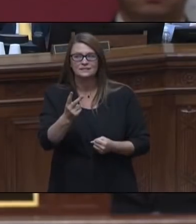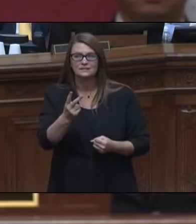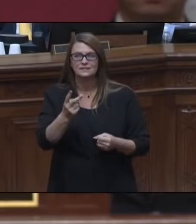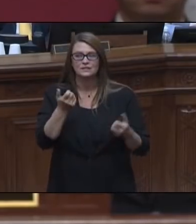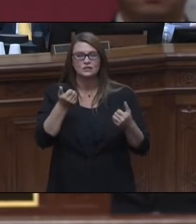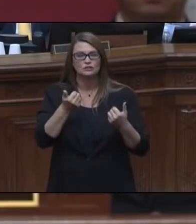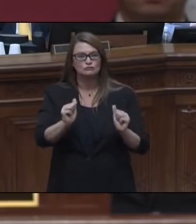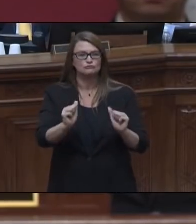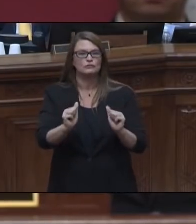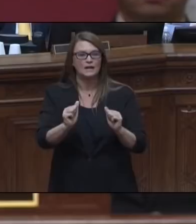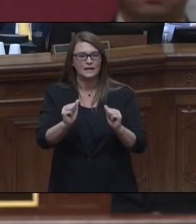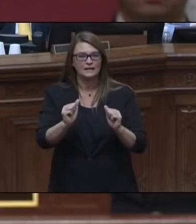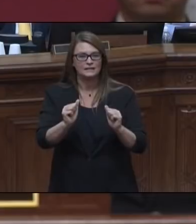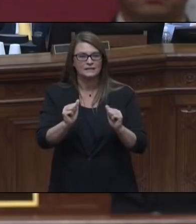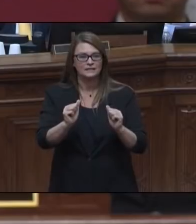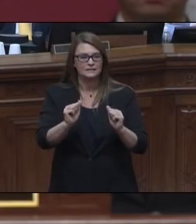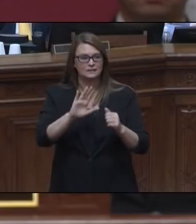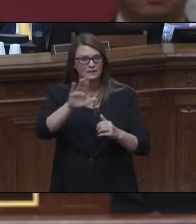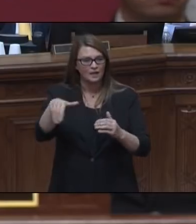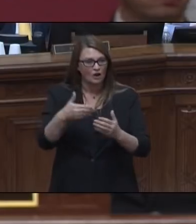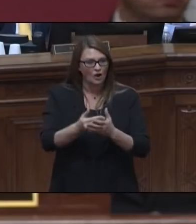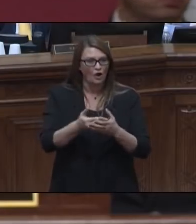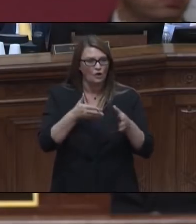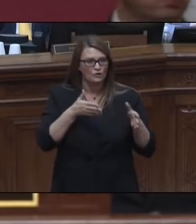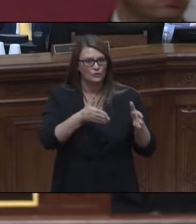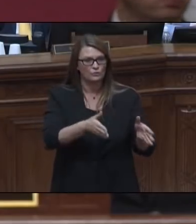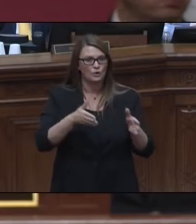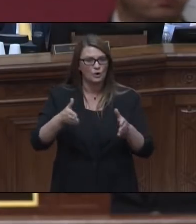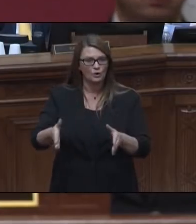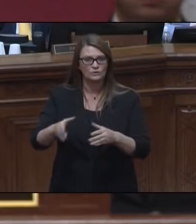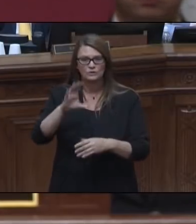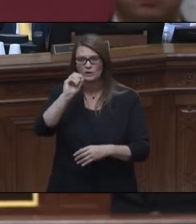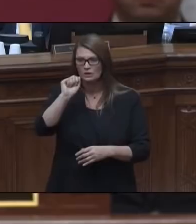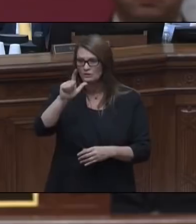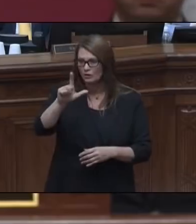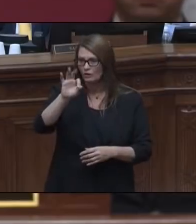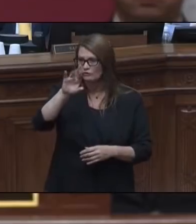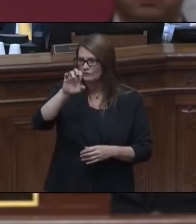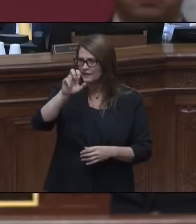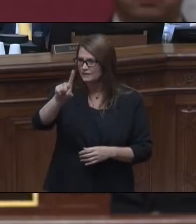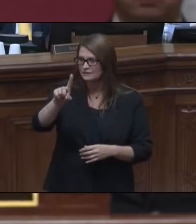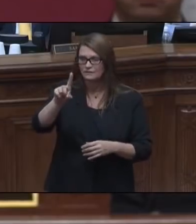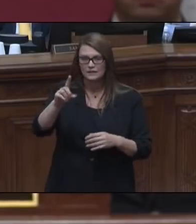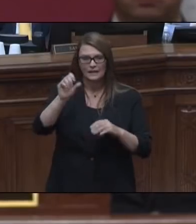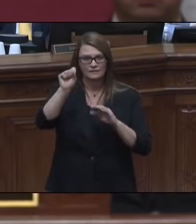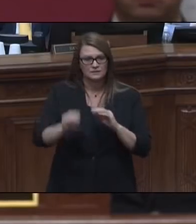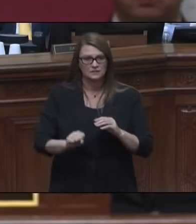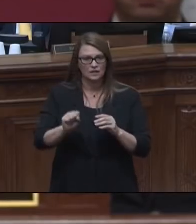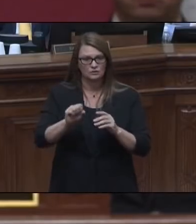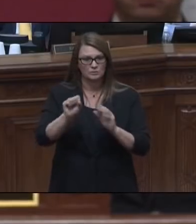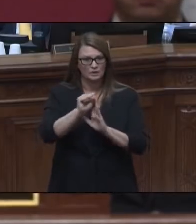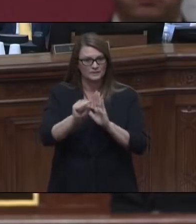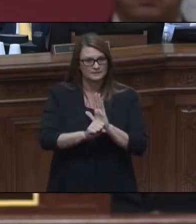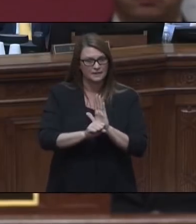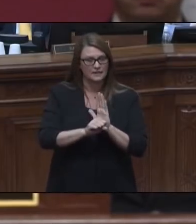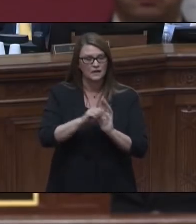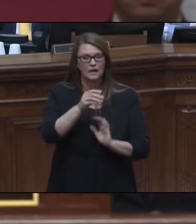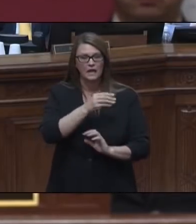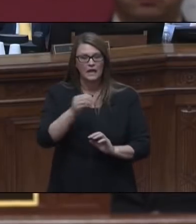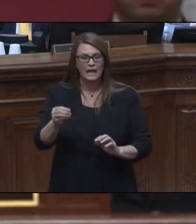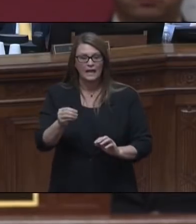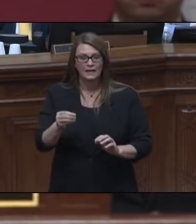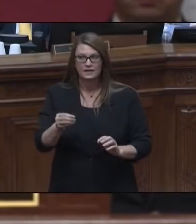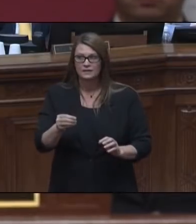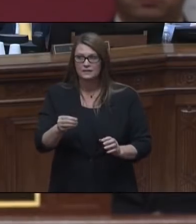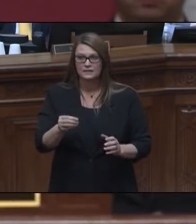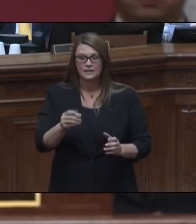try to make every inroad we can possibly make in the Coalfield Expressway in the southern part of our state. And I absolutely, for God's